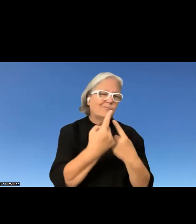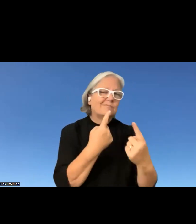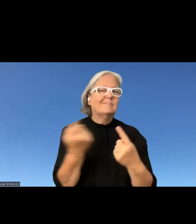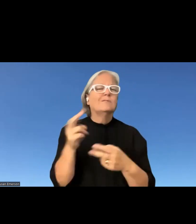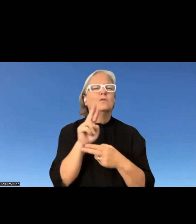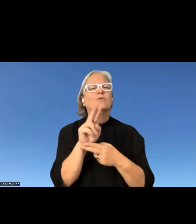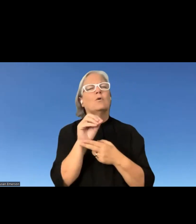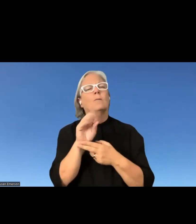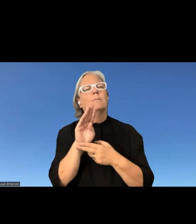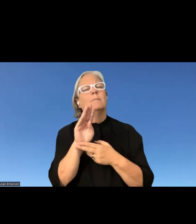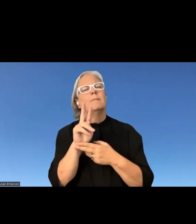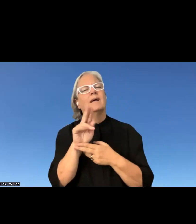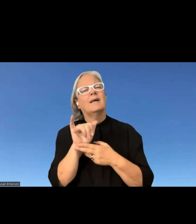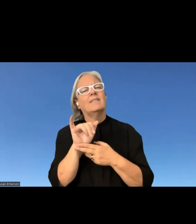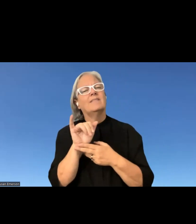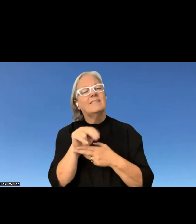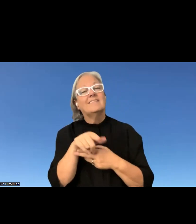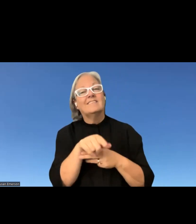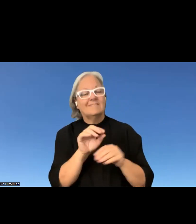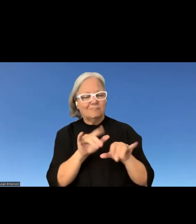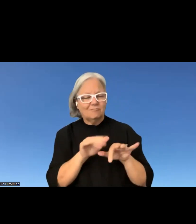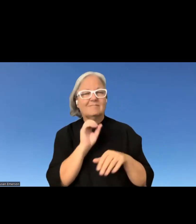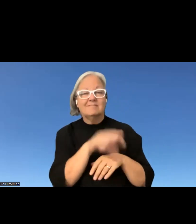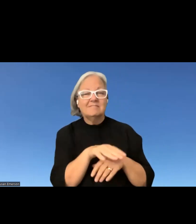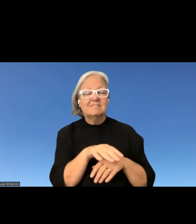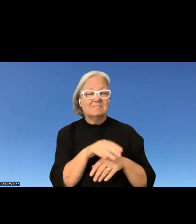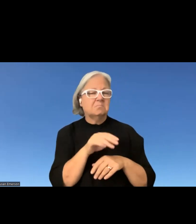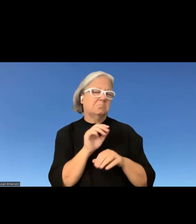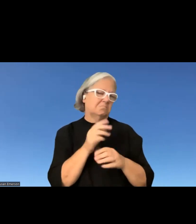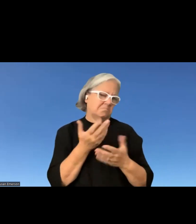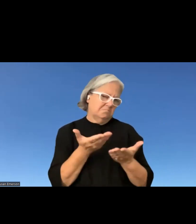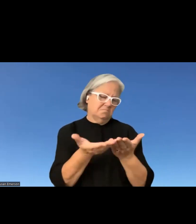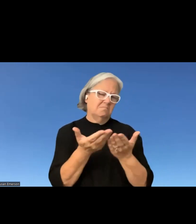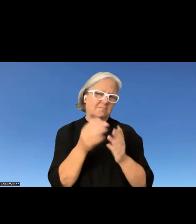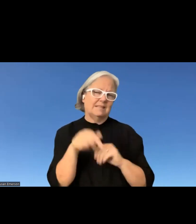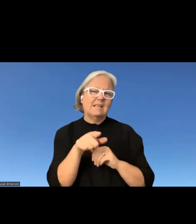posted in the chat. We're happy to answer, of course, all of your questions.